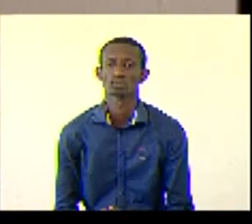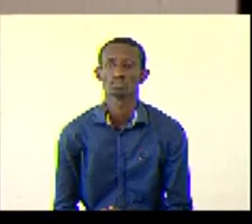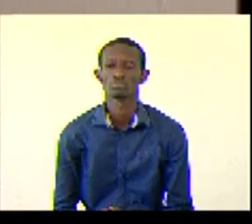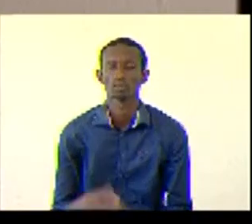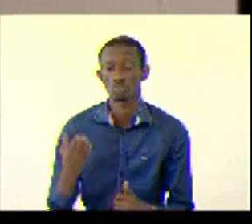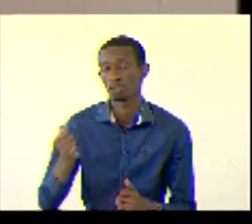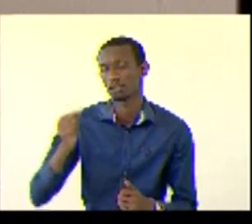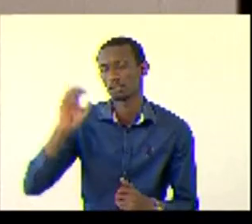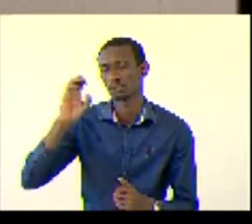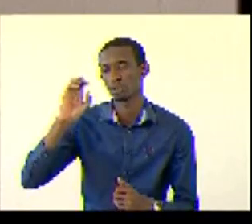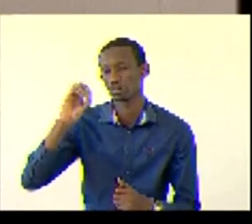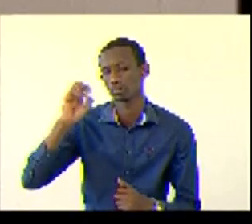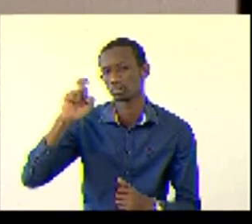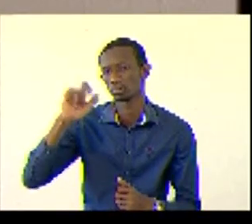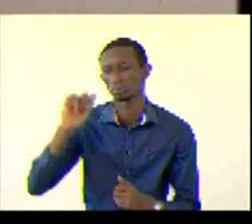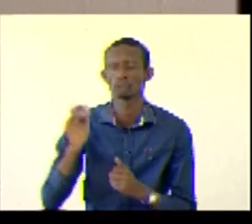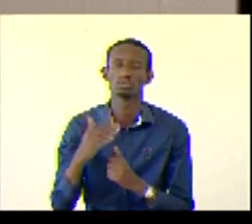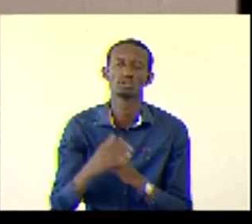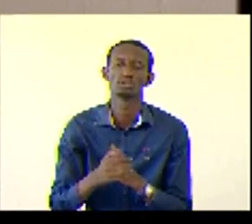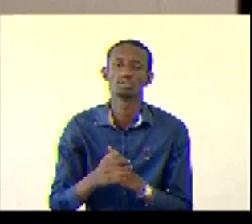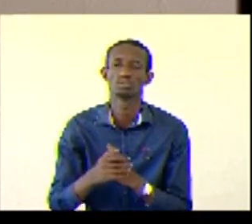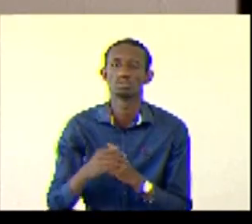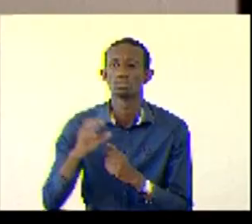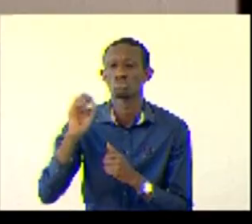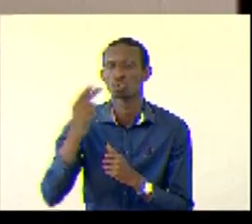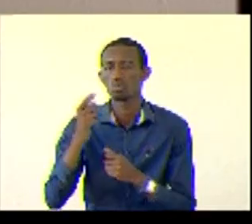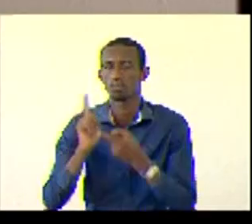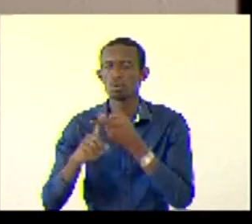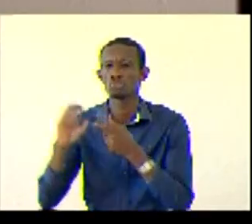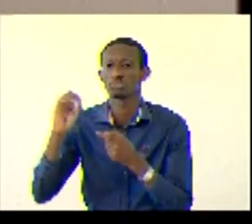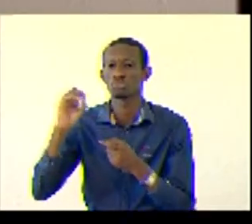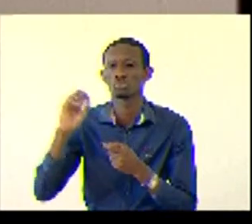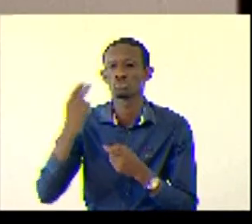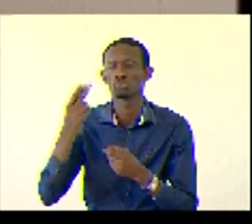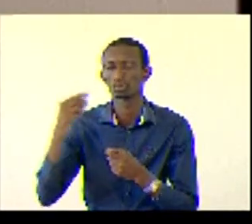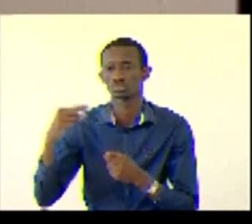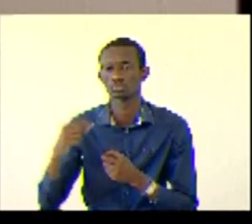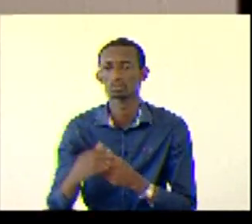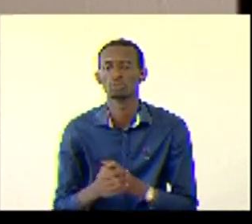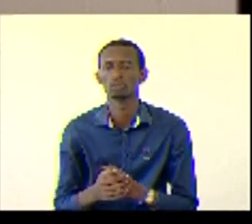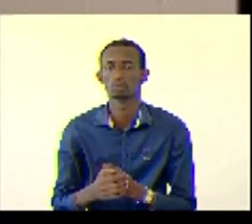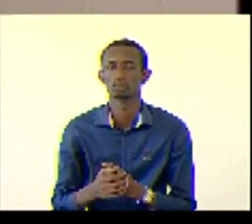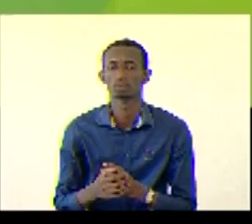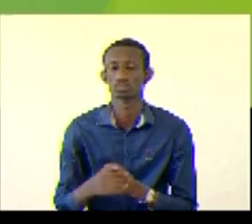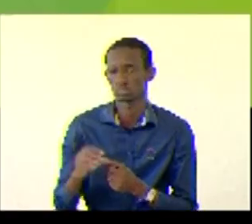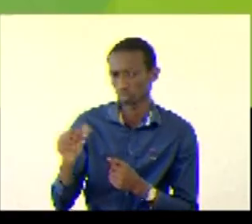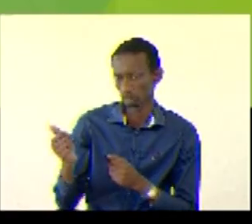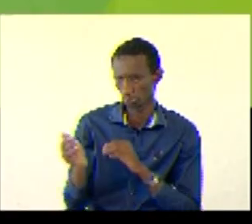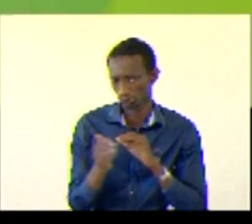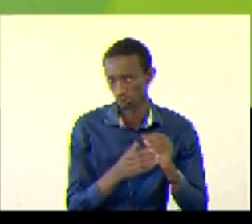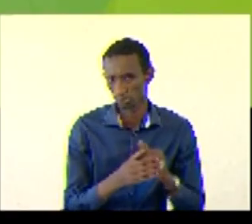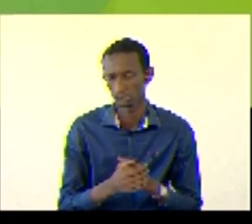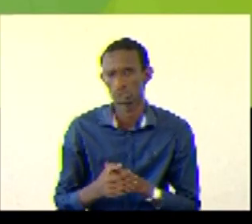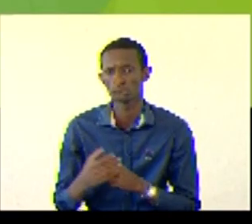is water, and the oxygen gas that we are correcting there. And then you have plot a graph of the volume of the gas. I